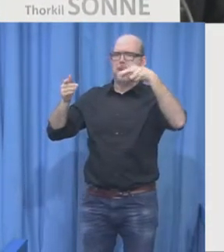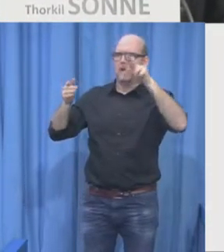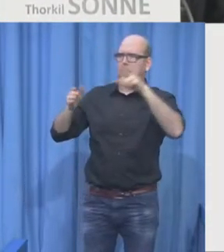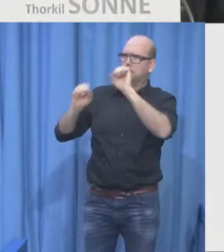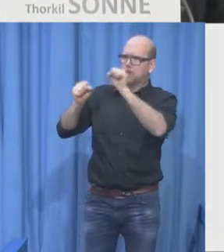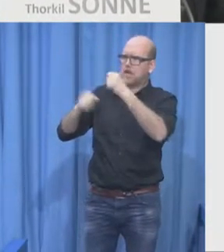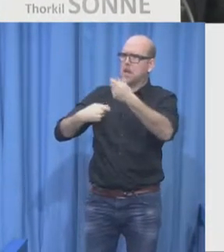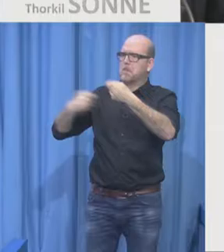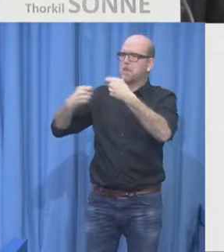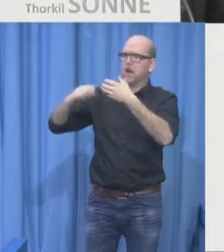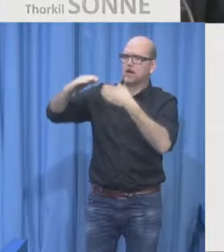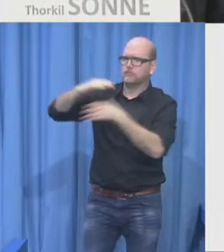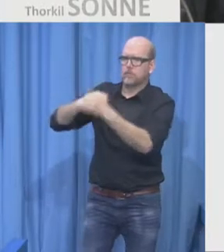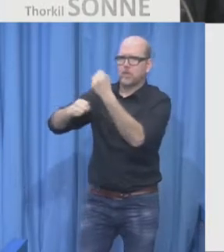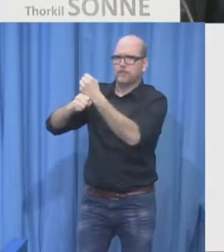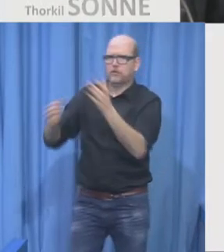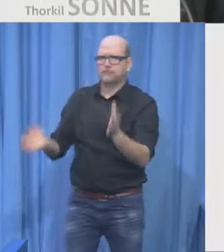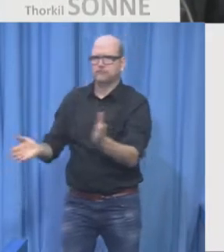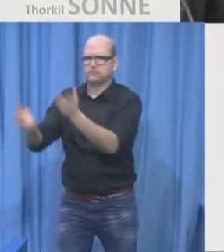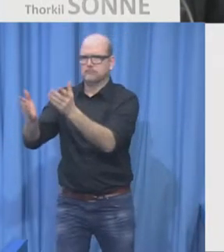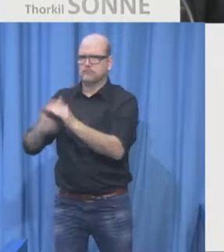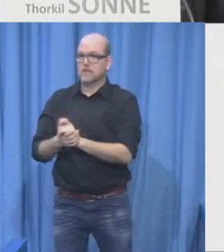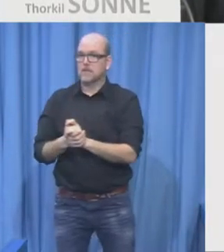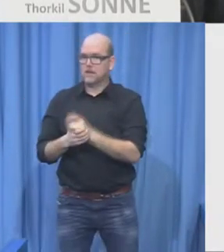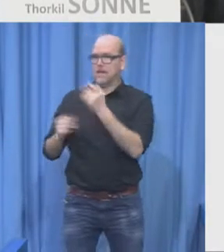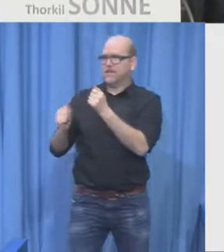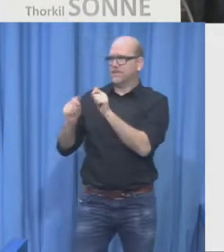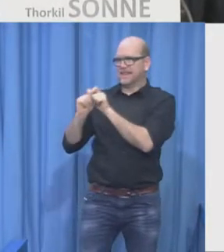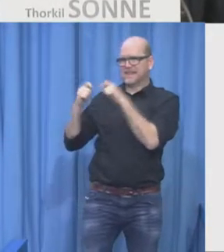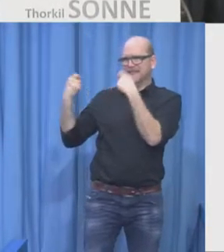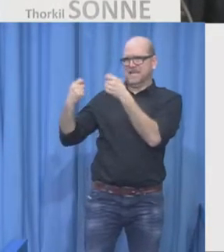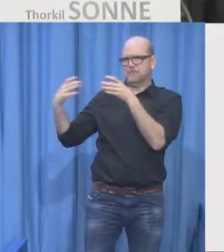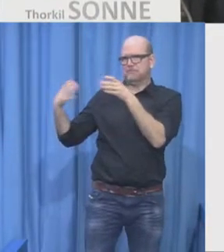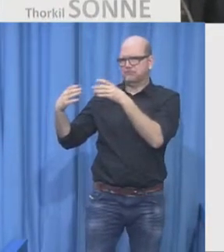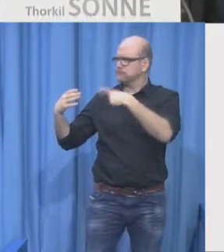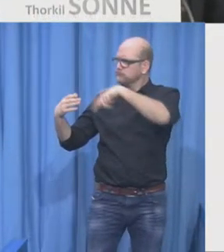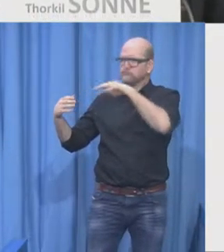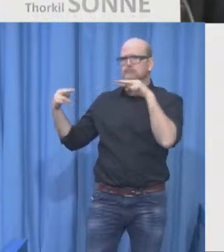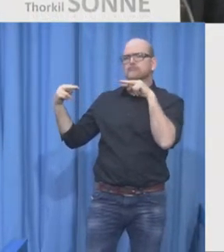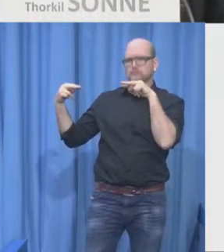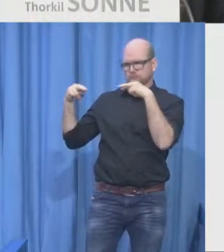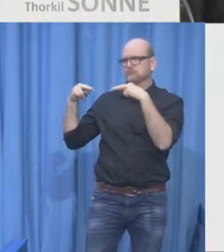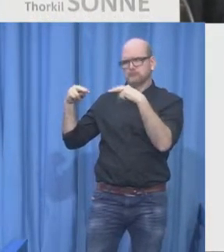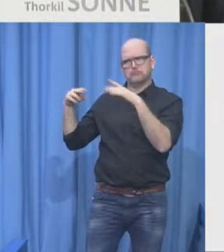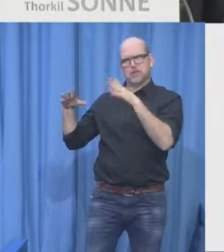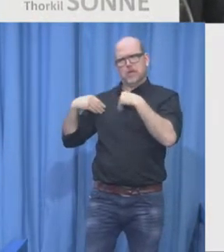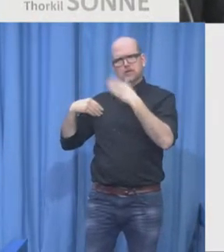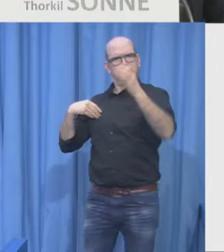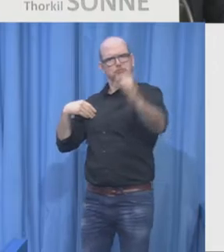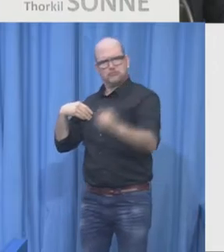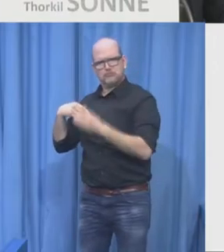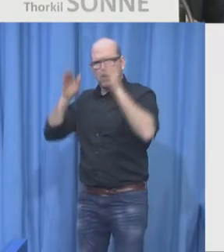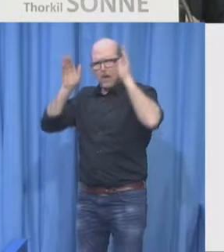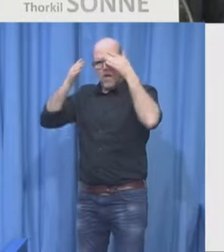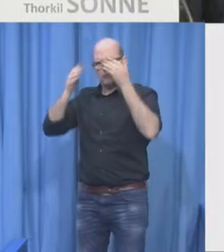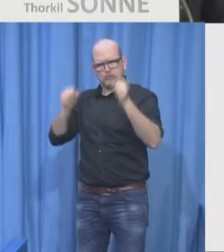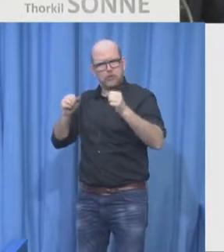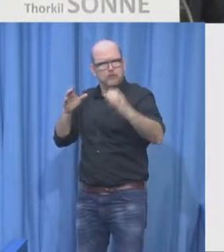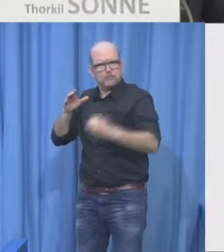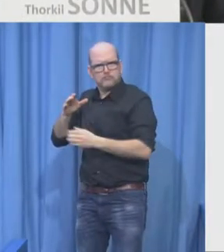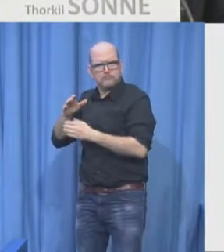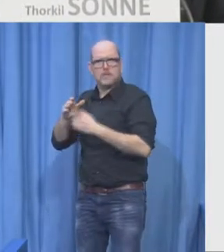zones where we also teach employers, colleagues in the companies to understand